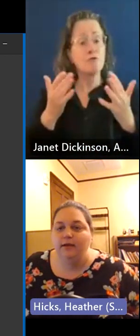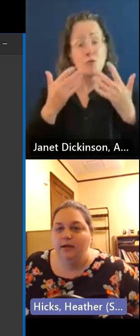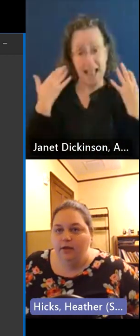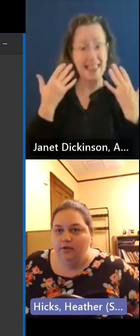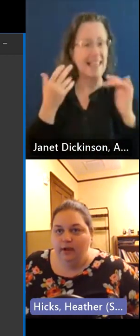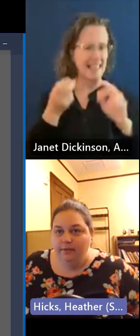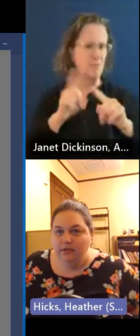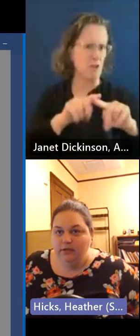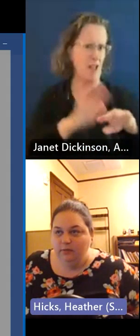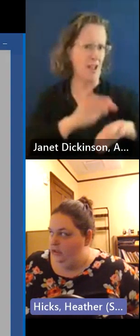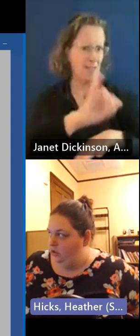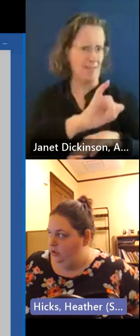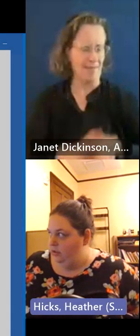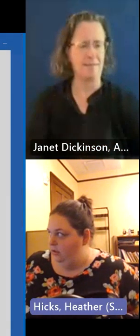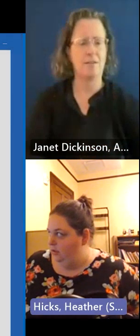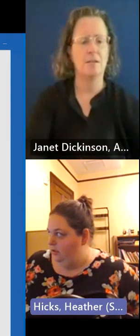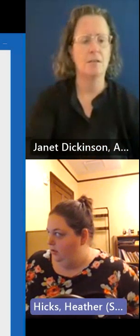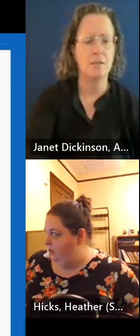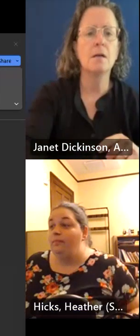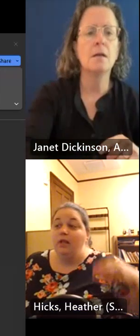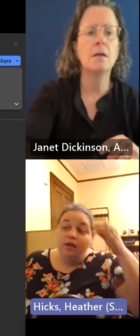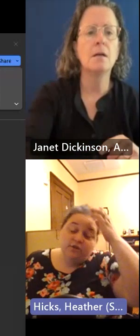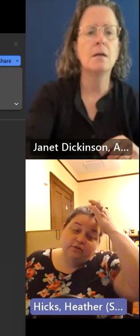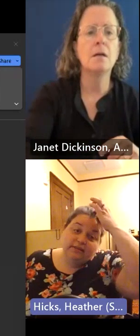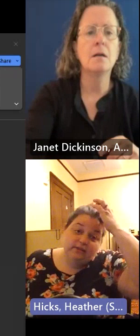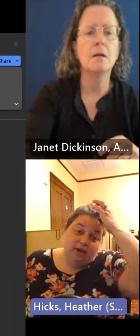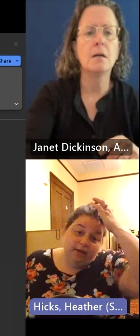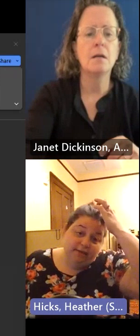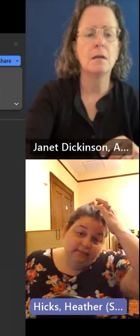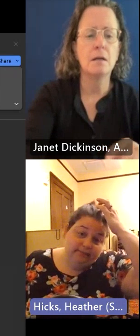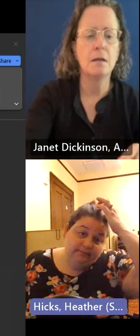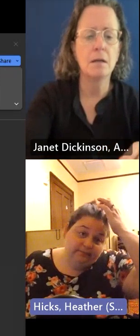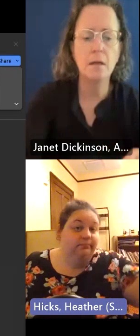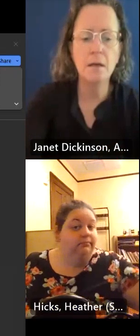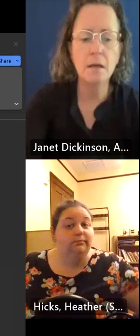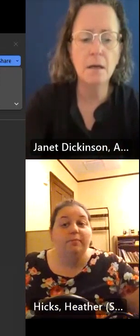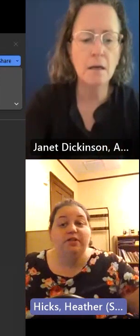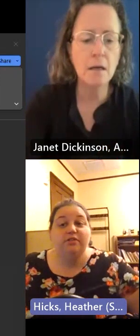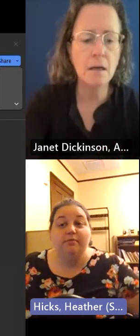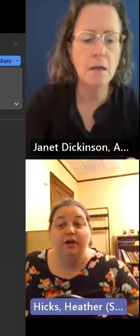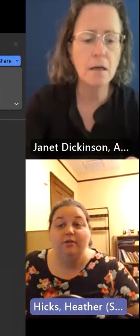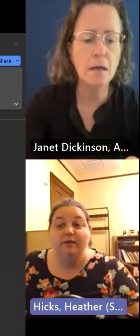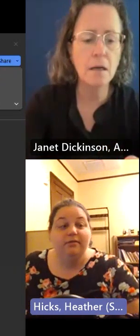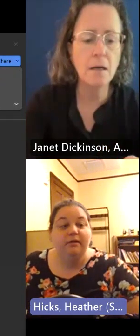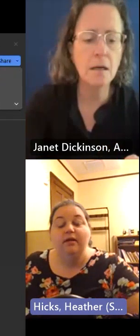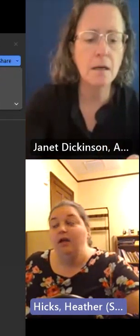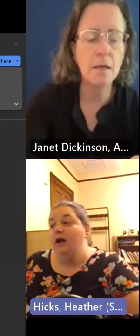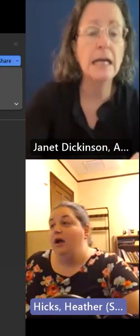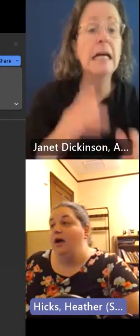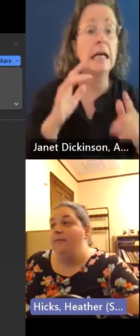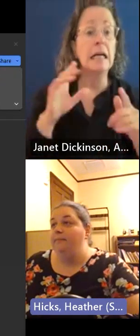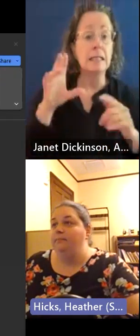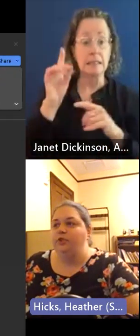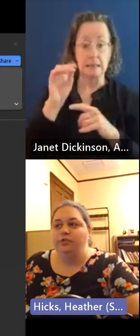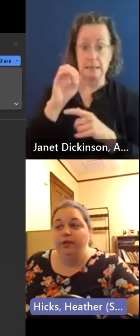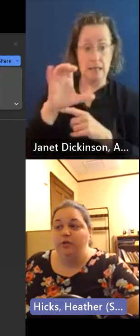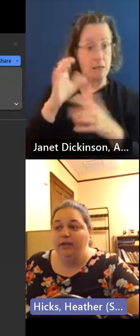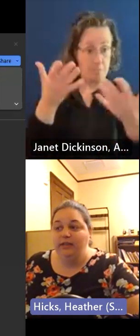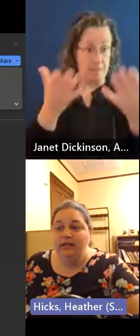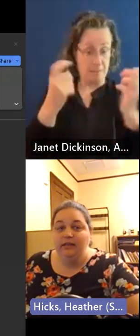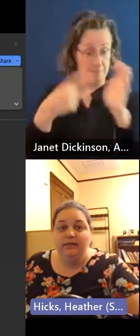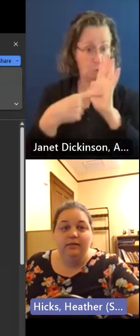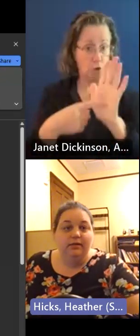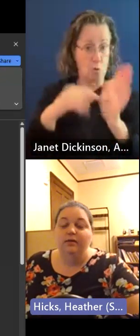on. So I'm going to switch. So this is a document. I'm going to start with document. Just